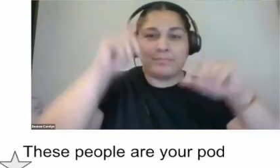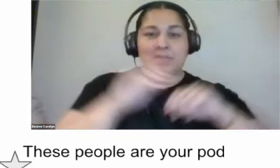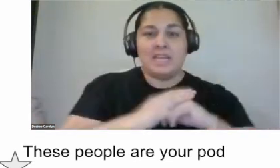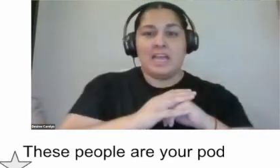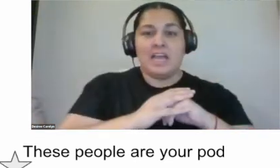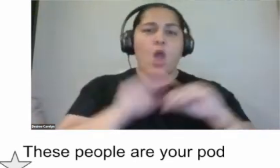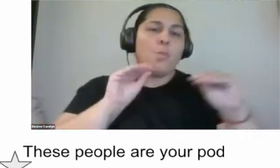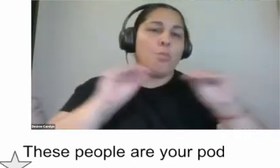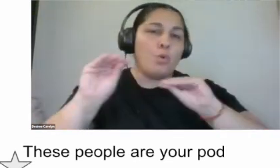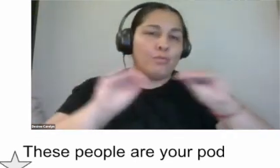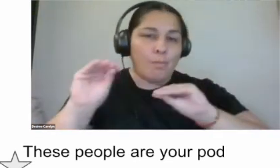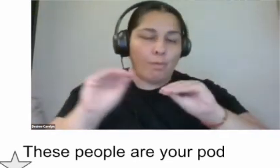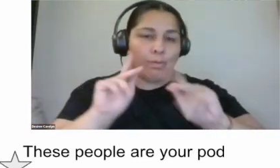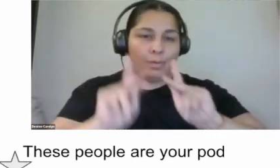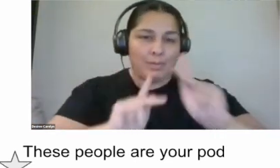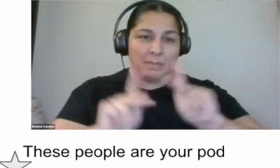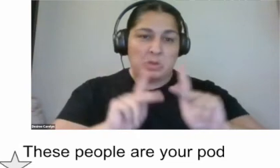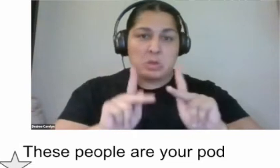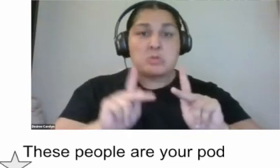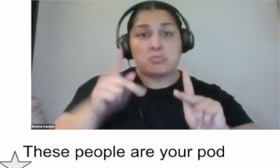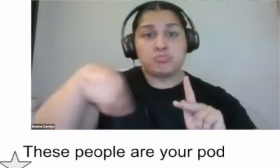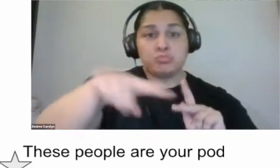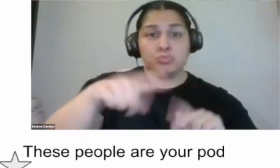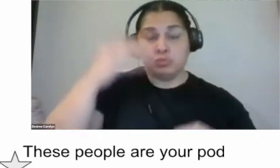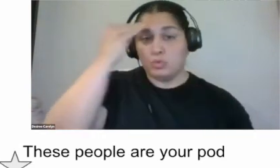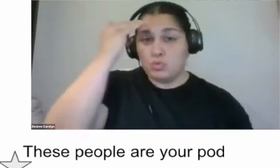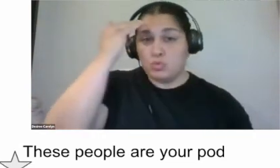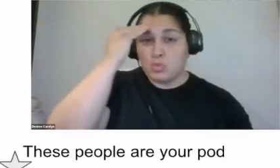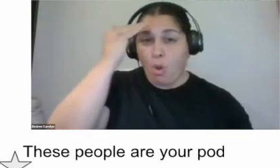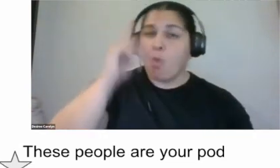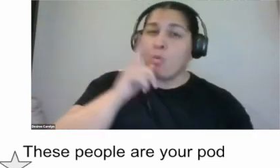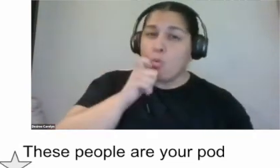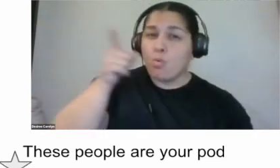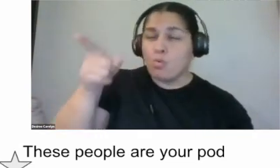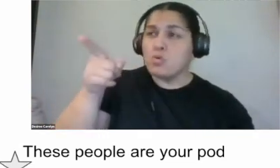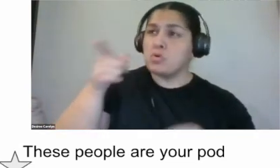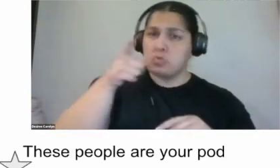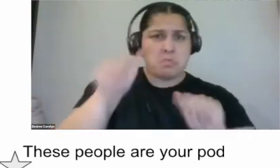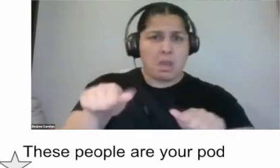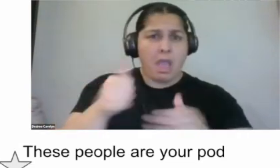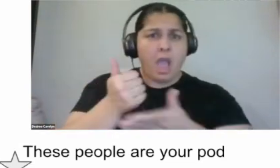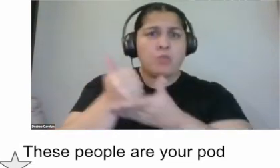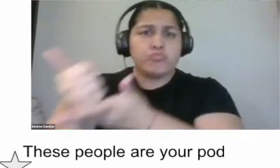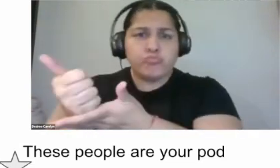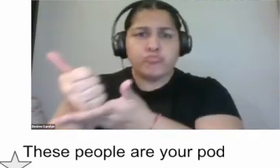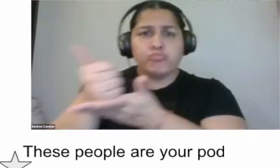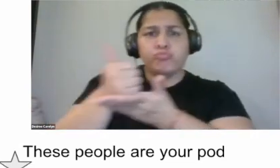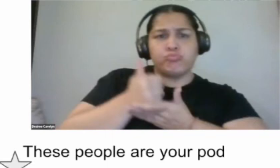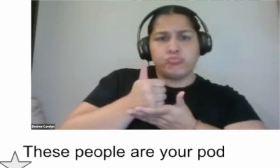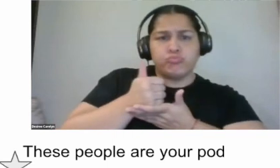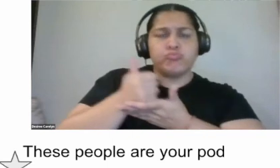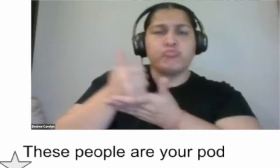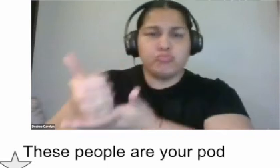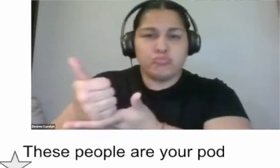and they can do things for you. You can do things for them, but maybe they're not as close to you, but in a